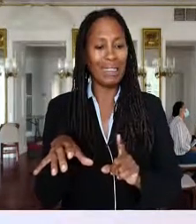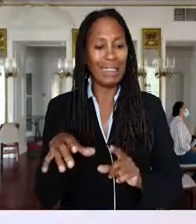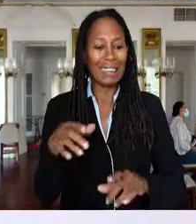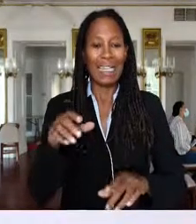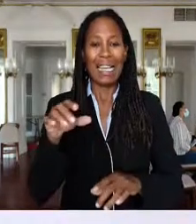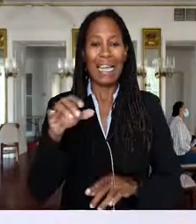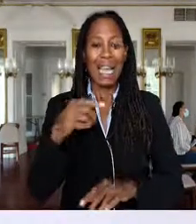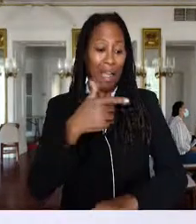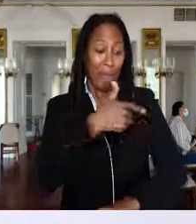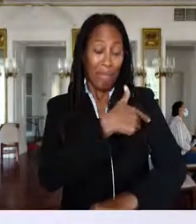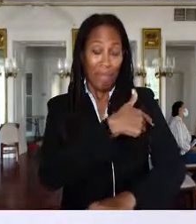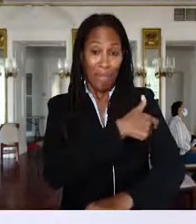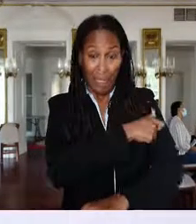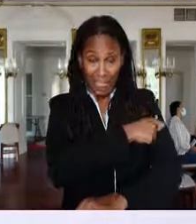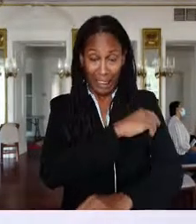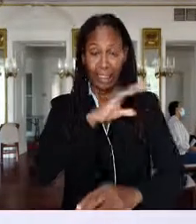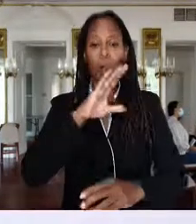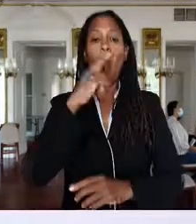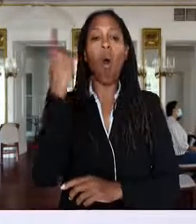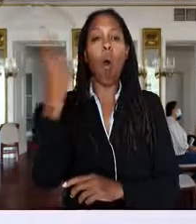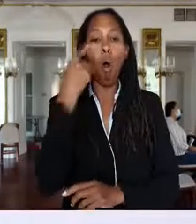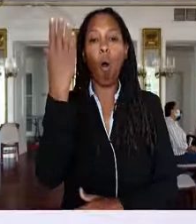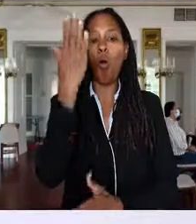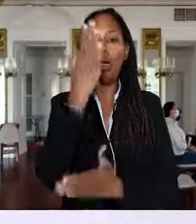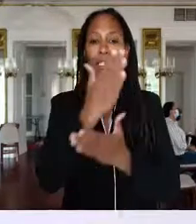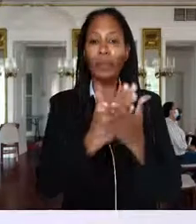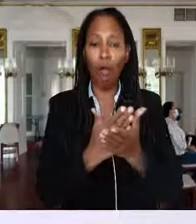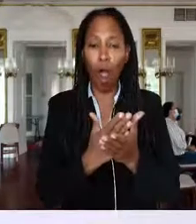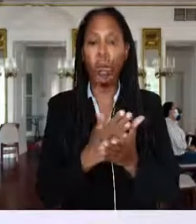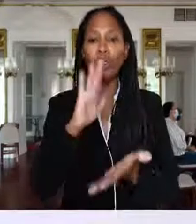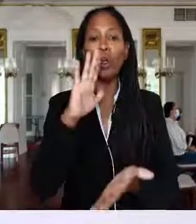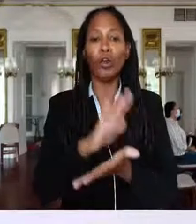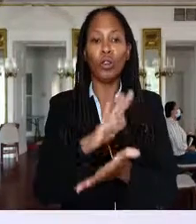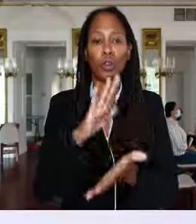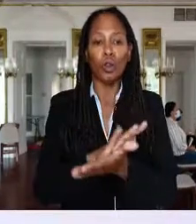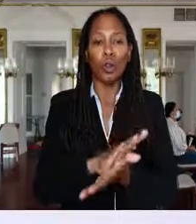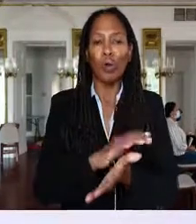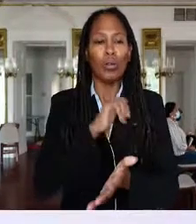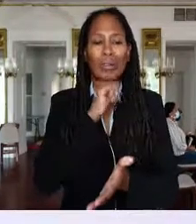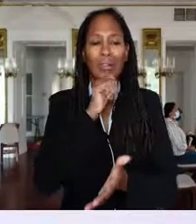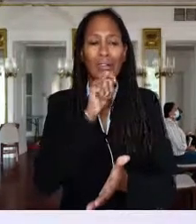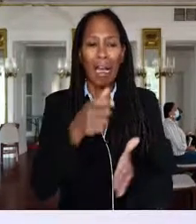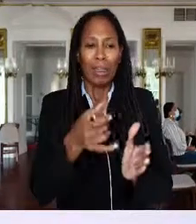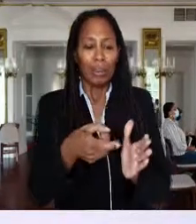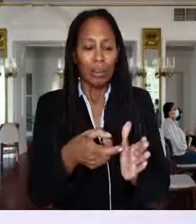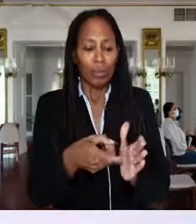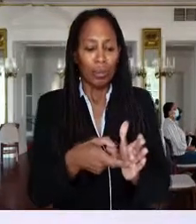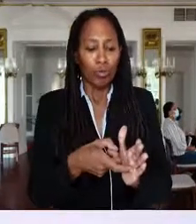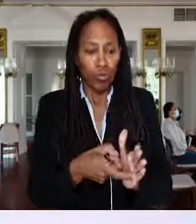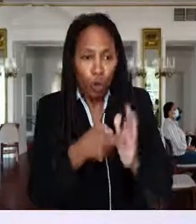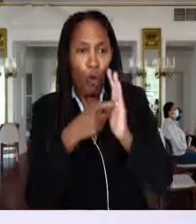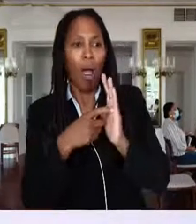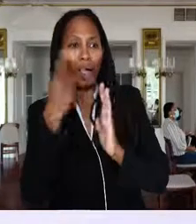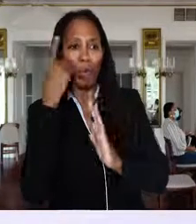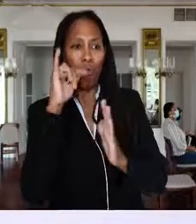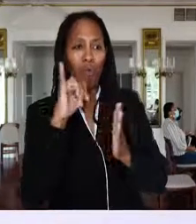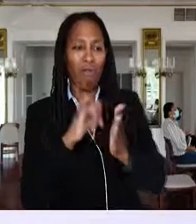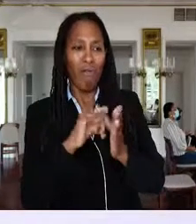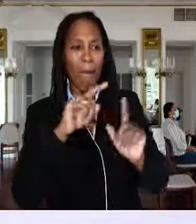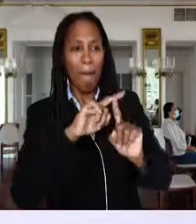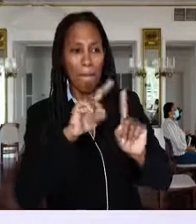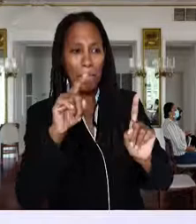Immunizations have always been a part of school registration. There is no mandatory requirement to be COVID immunized to go to school, but there are